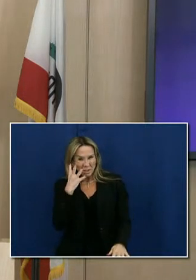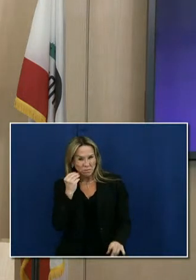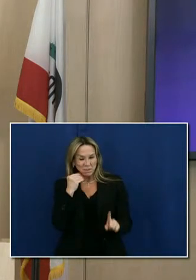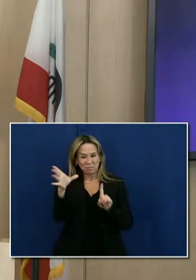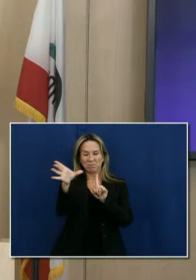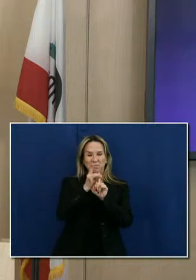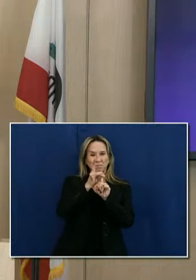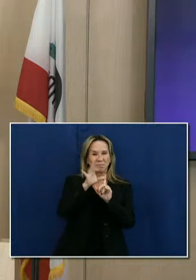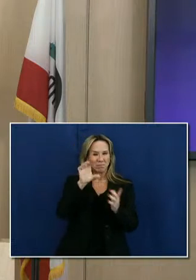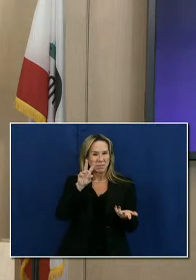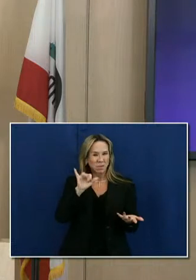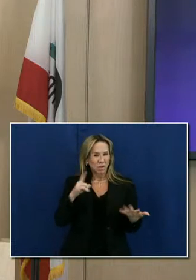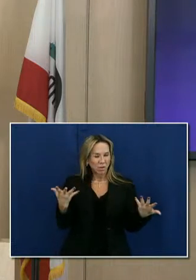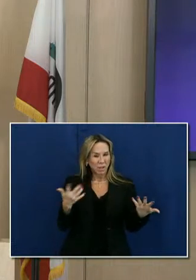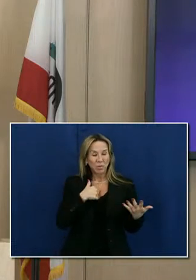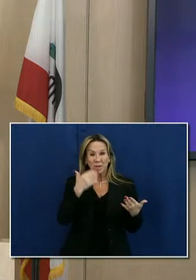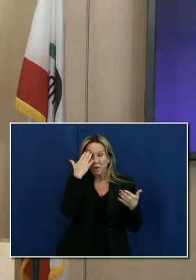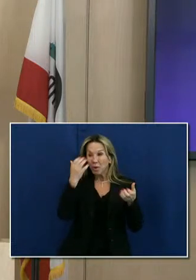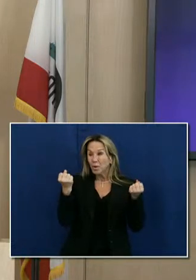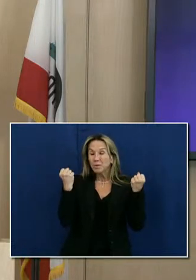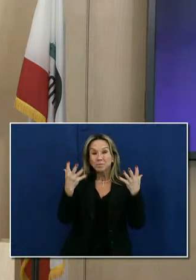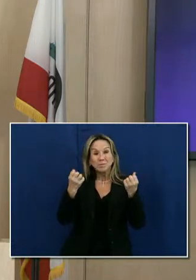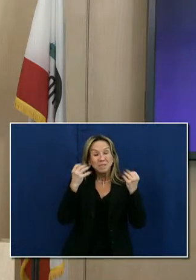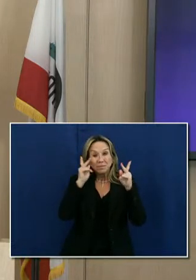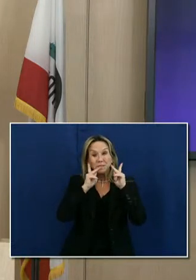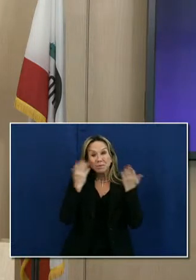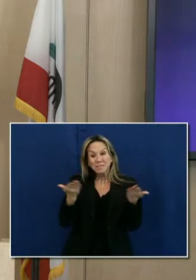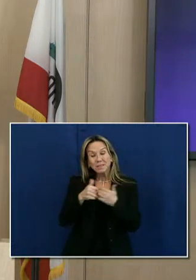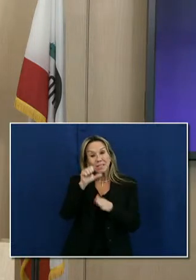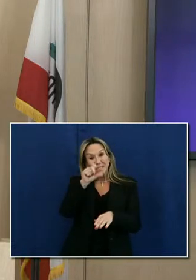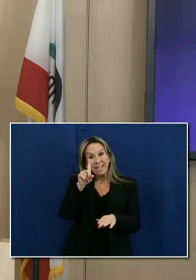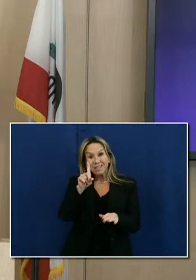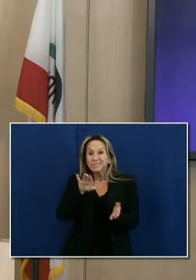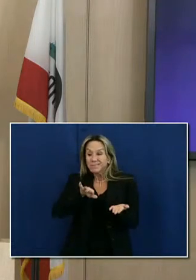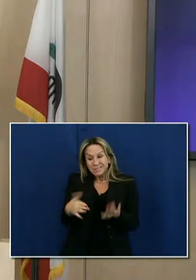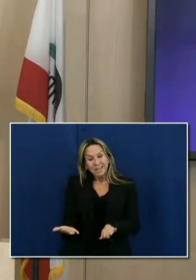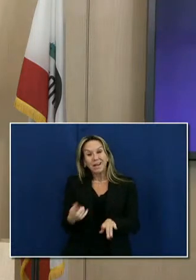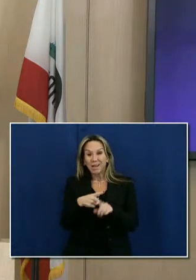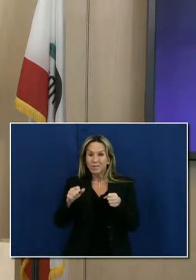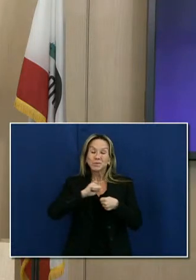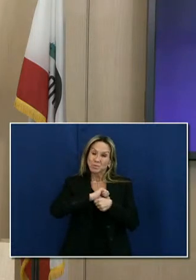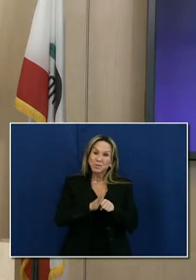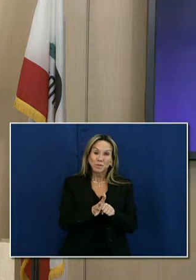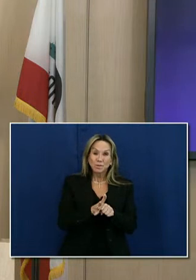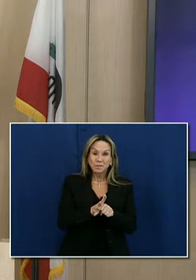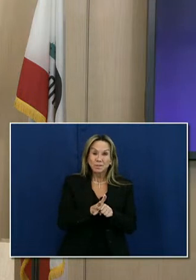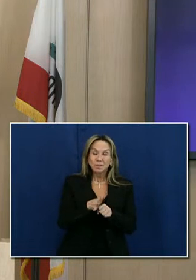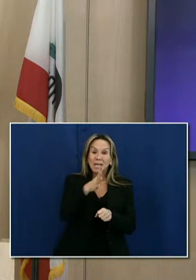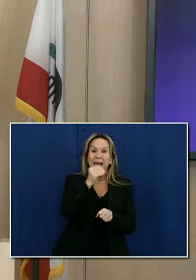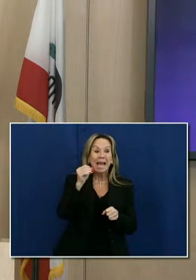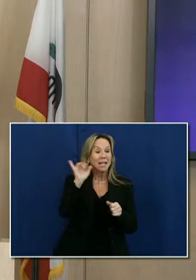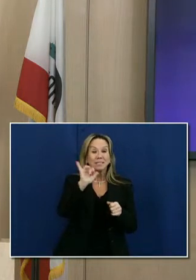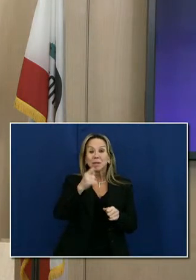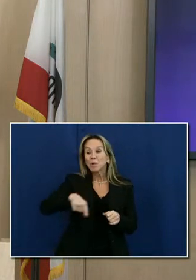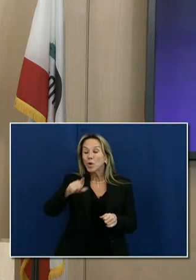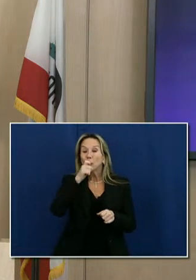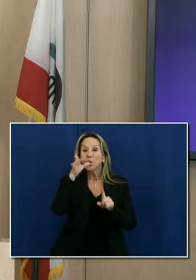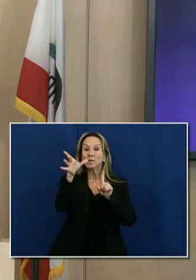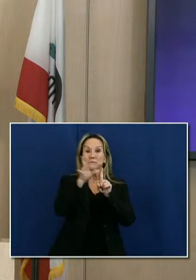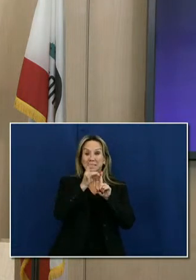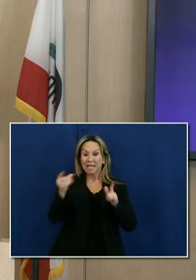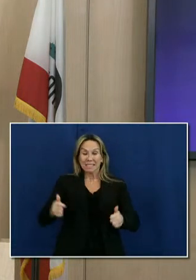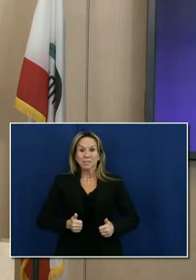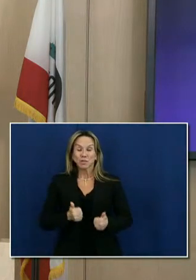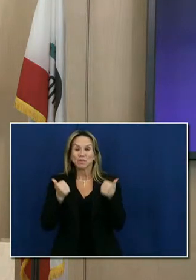We're reminded of the hundreds and hundreds of San Diegans who have lost their life this year from COVID, and we're reminded that even those who survive often